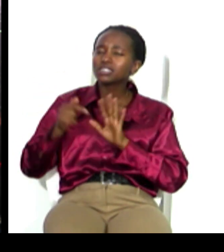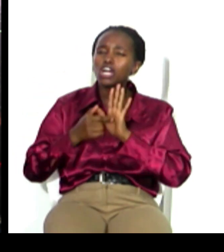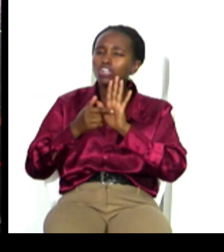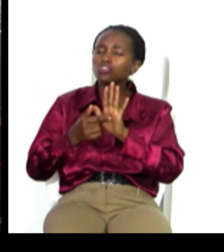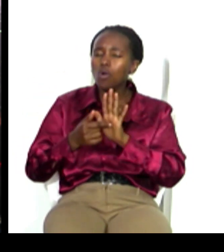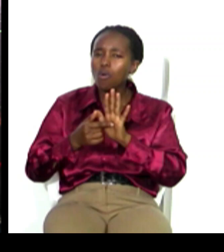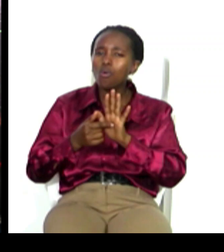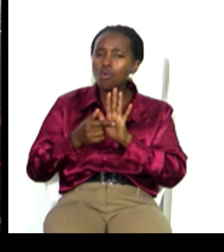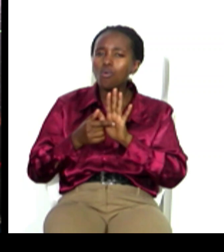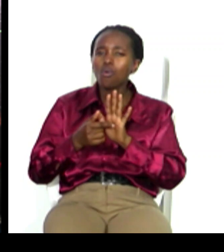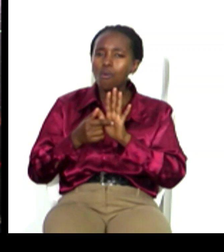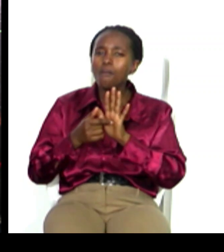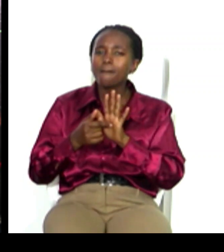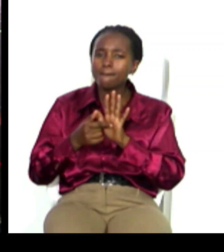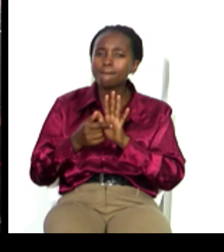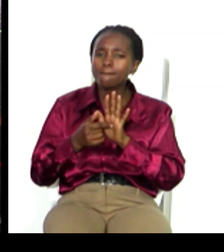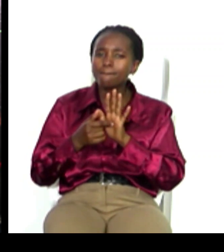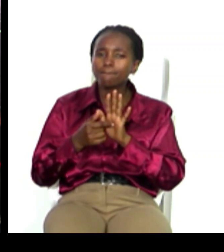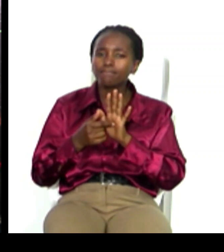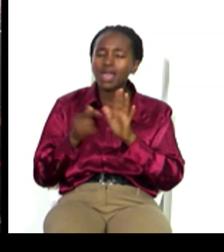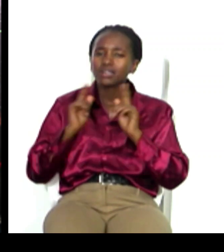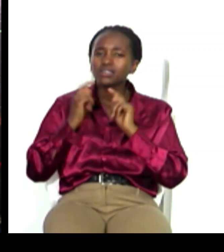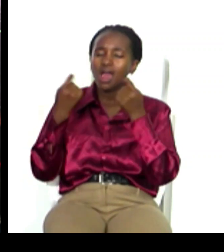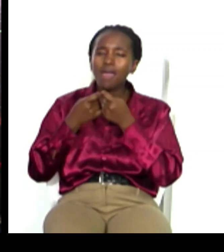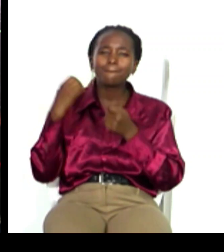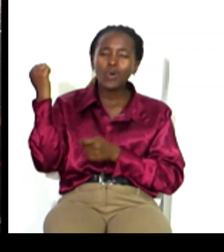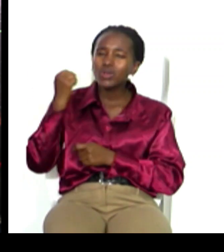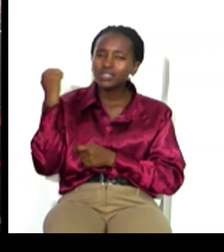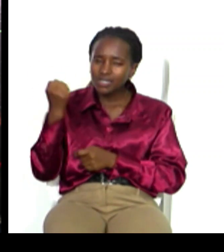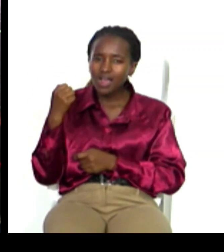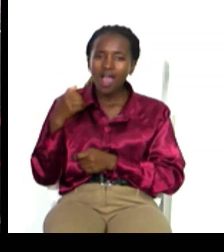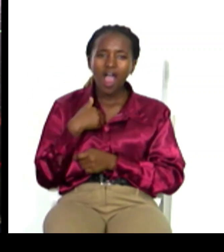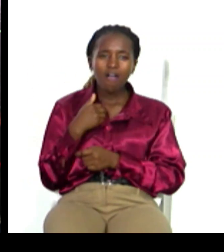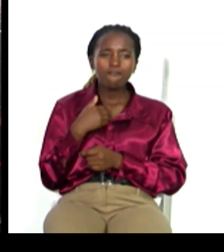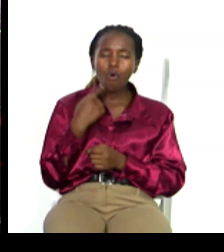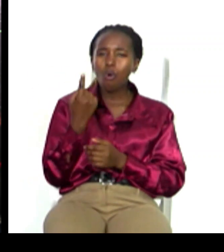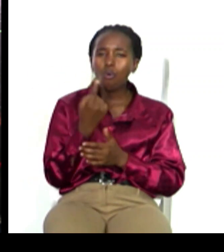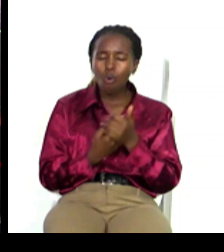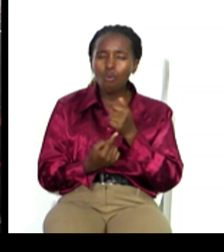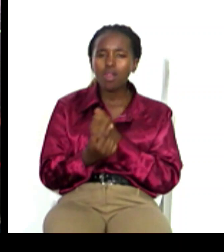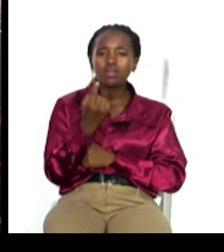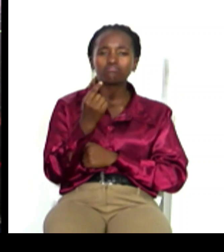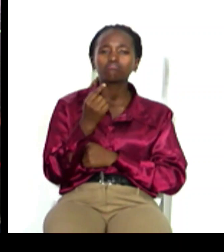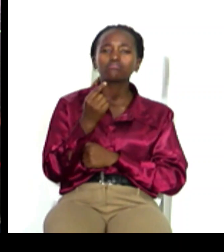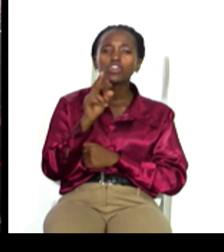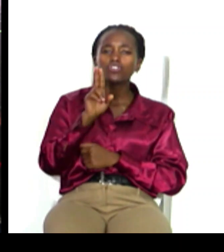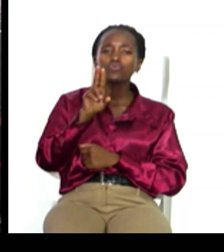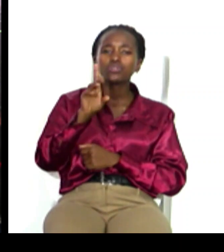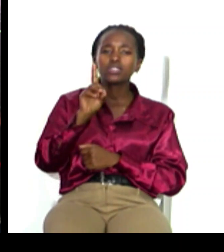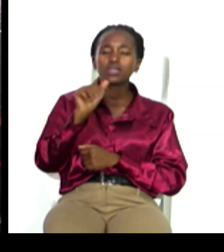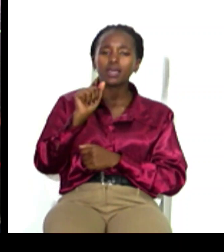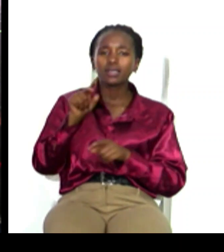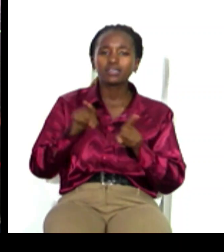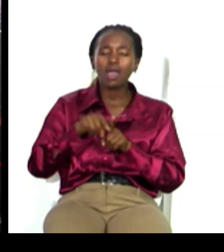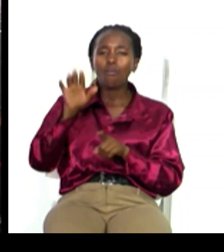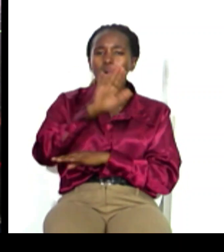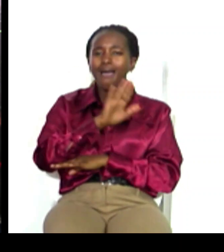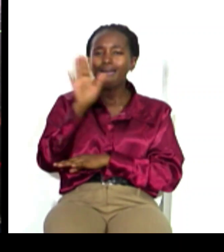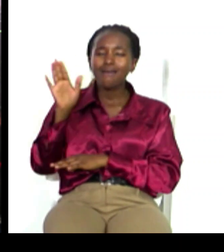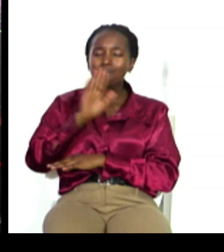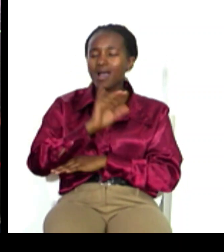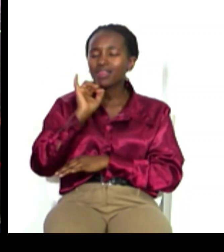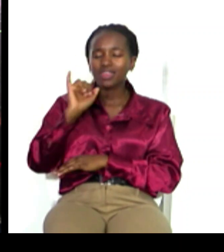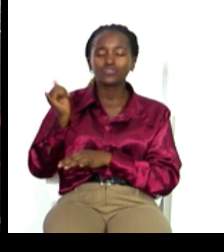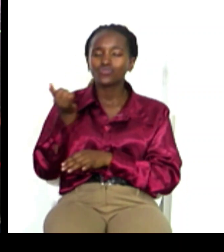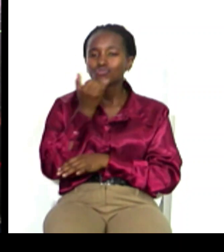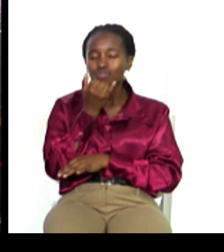just between UDA and ODM MPs. Where are Wipers MPs? Wako wapi? Unaona? That is something